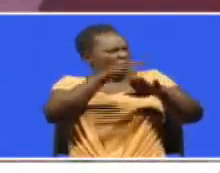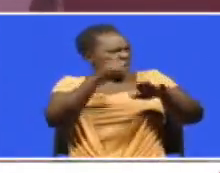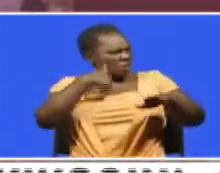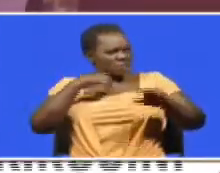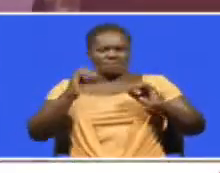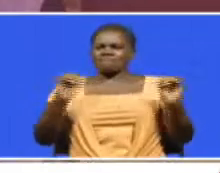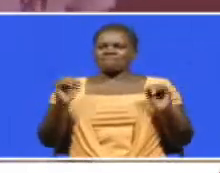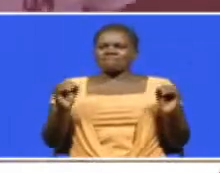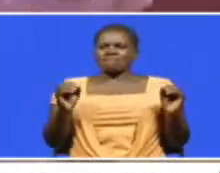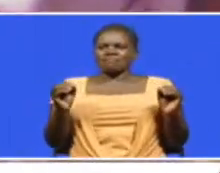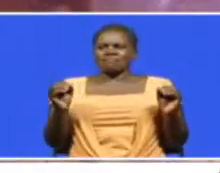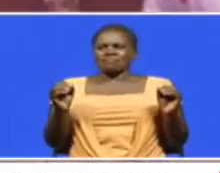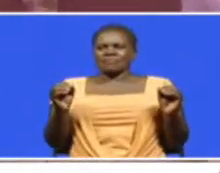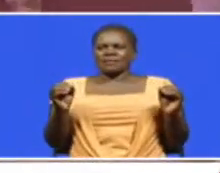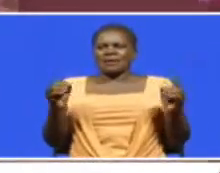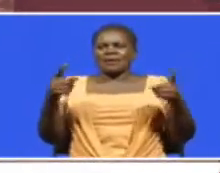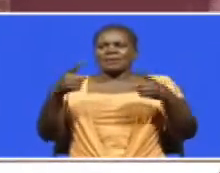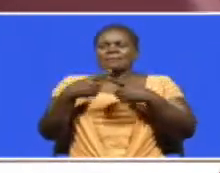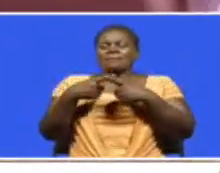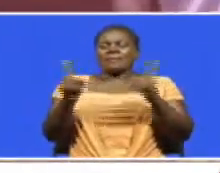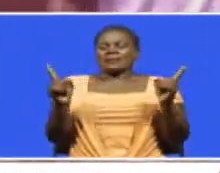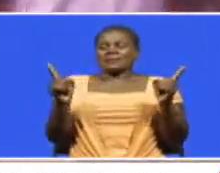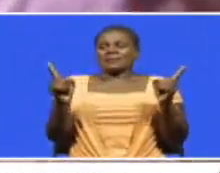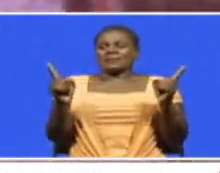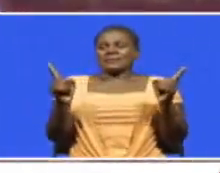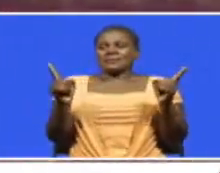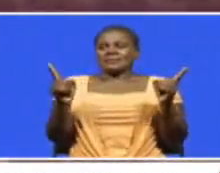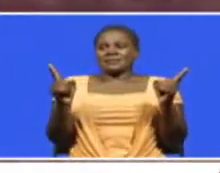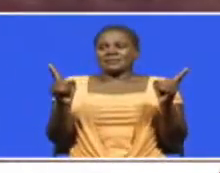call from the USL team. But